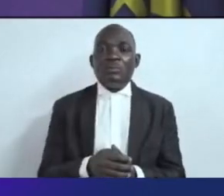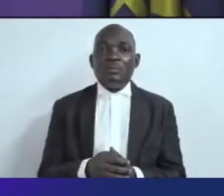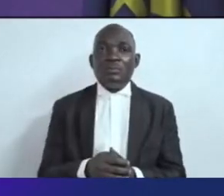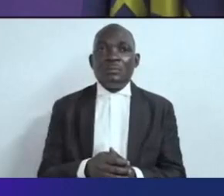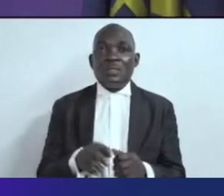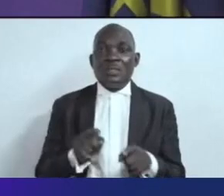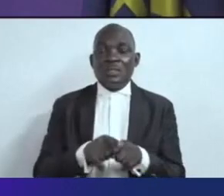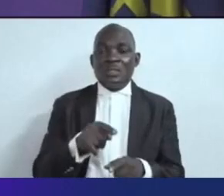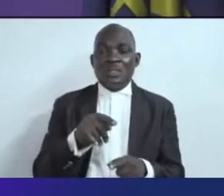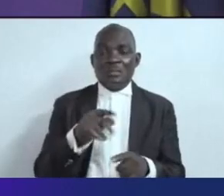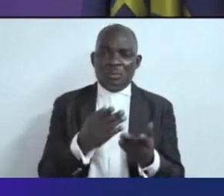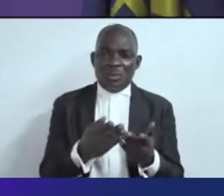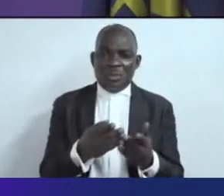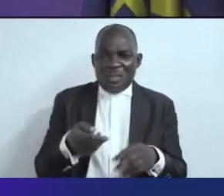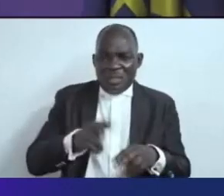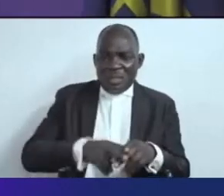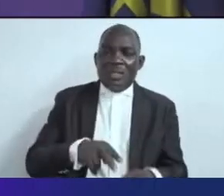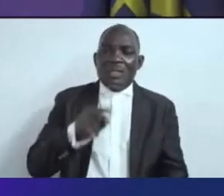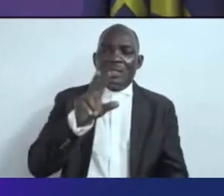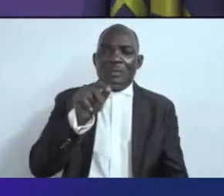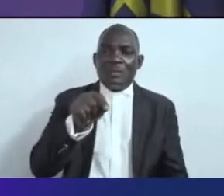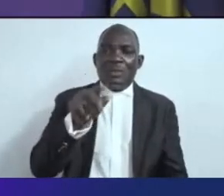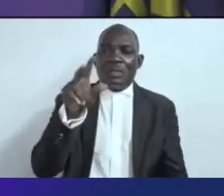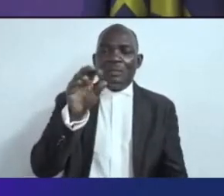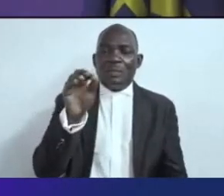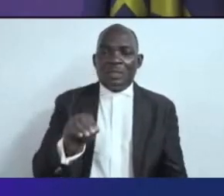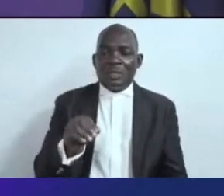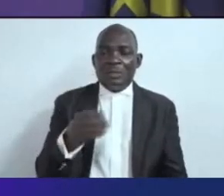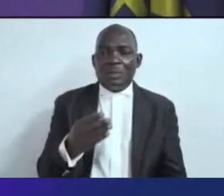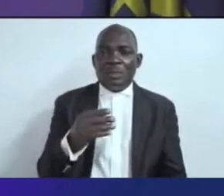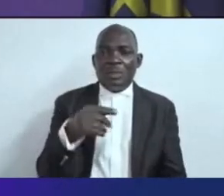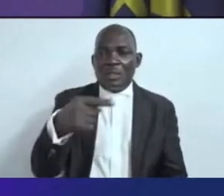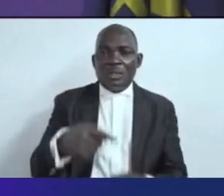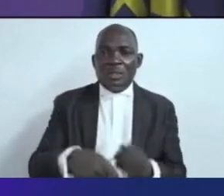2024 and slightly up to 3.3% in